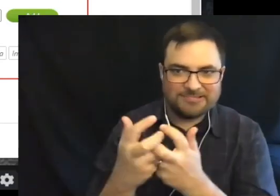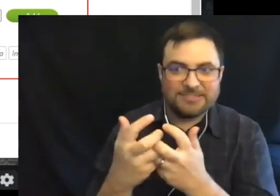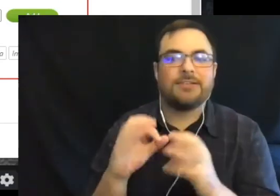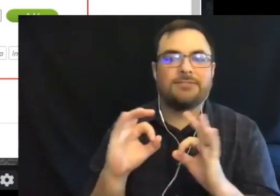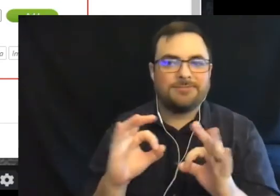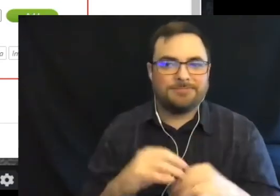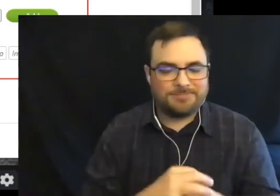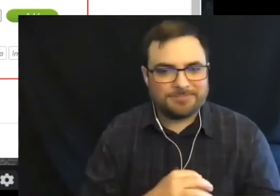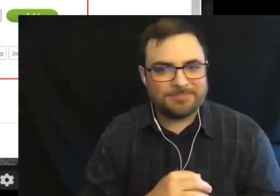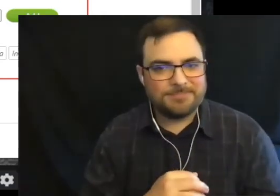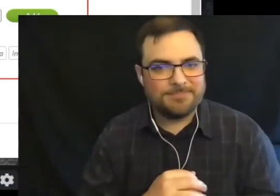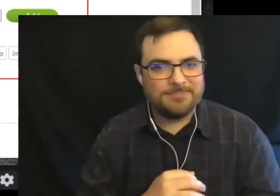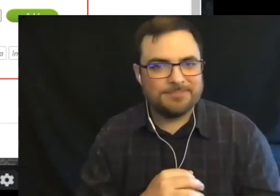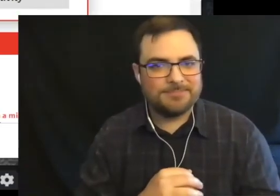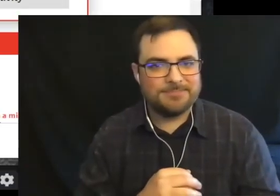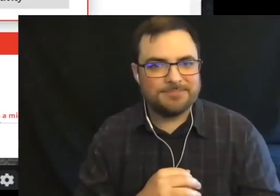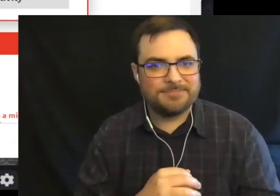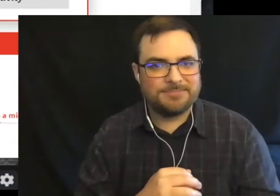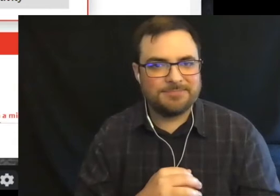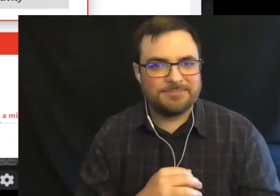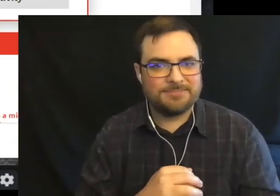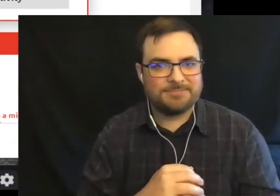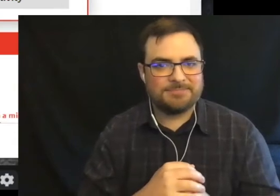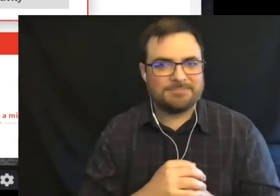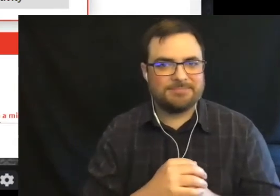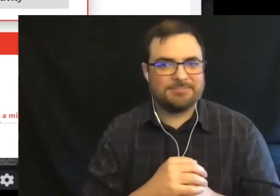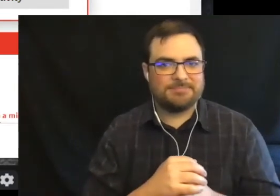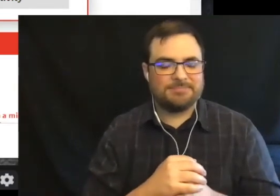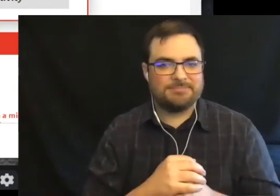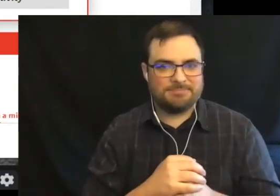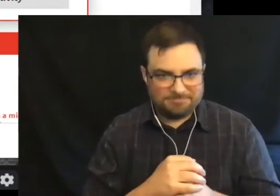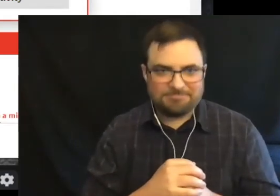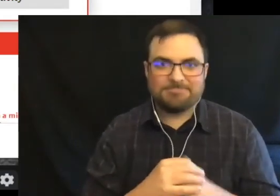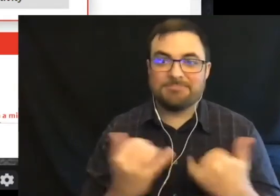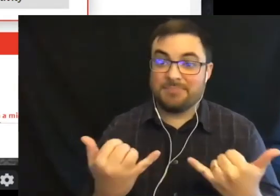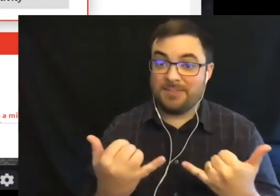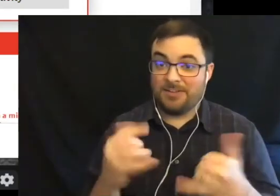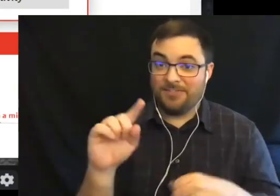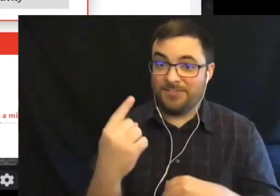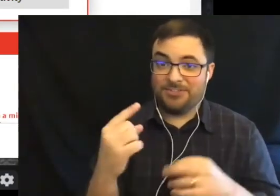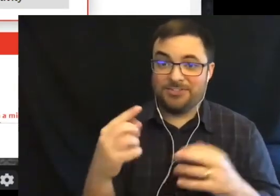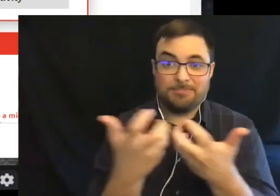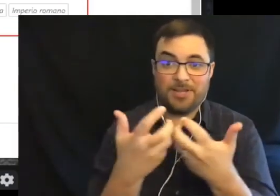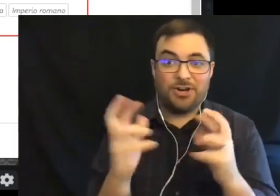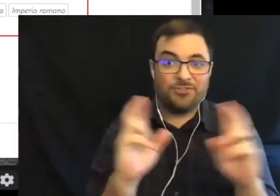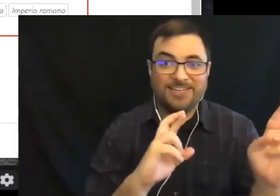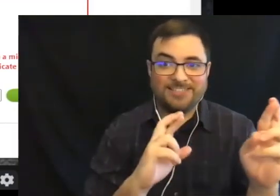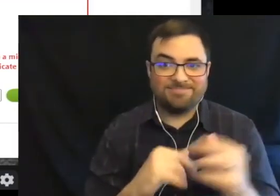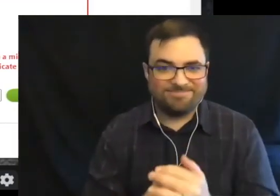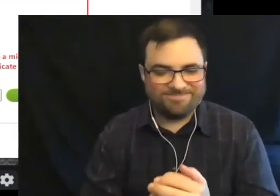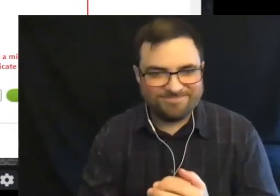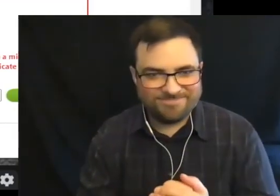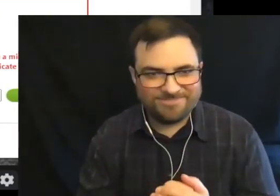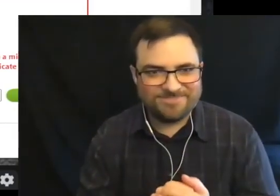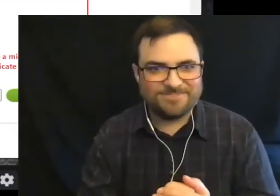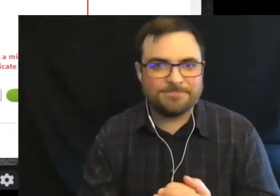finish, and then it will have that pair for us. Okay, and then